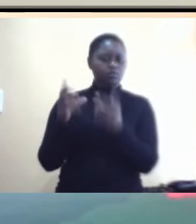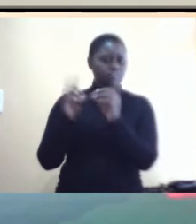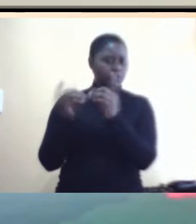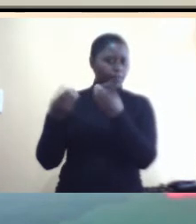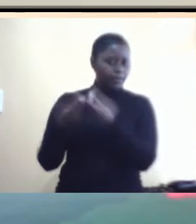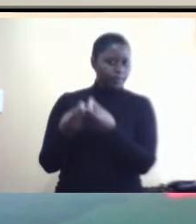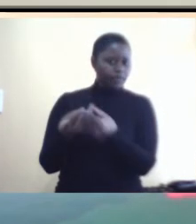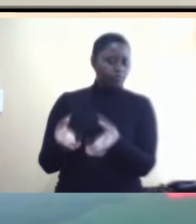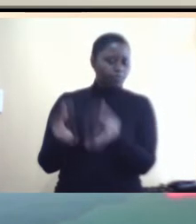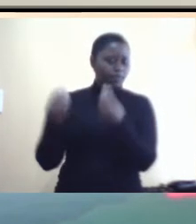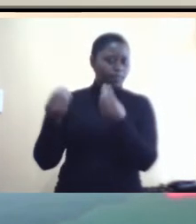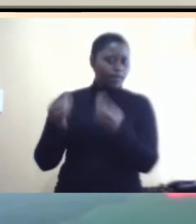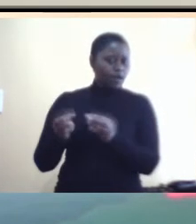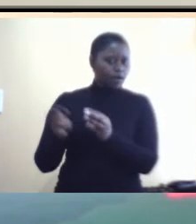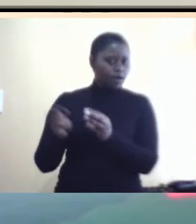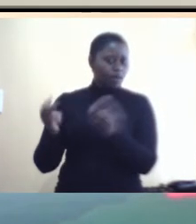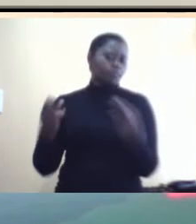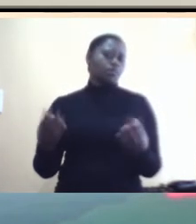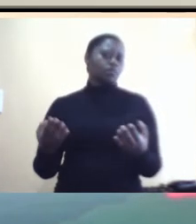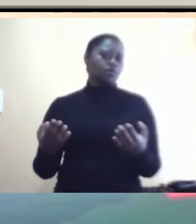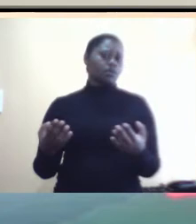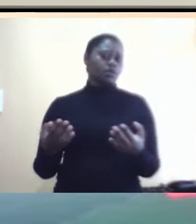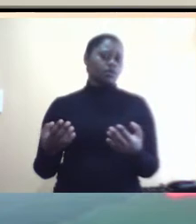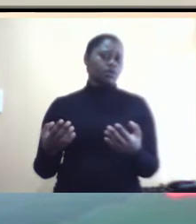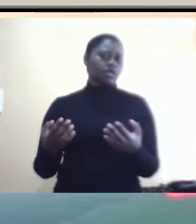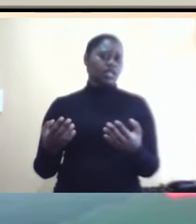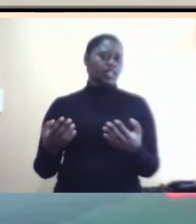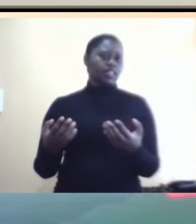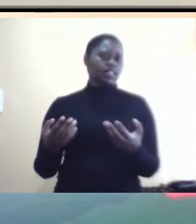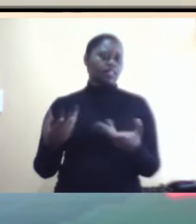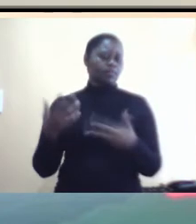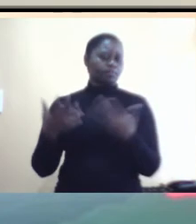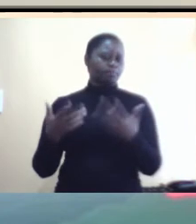of scaling up organic